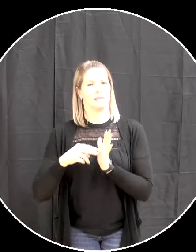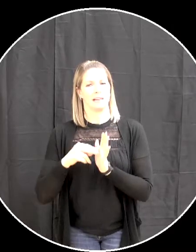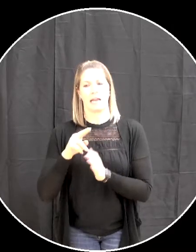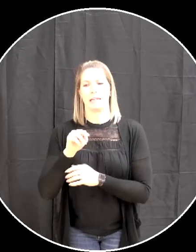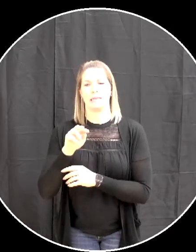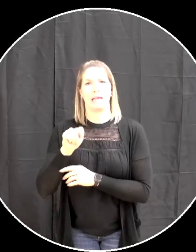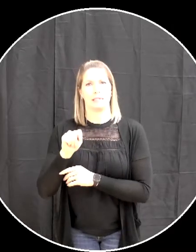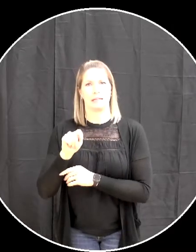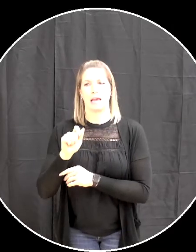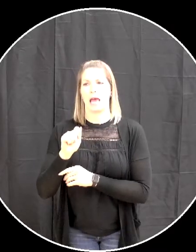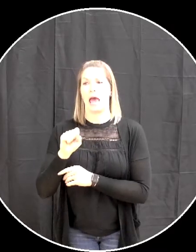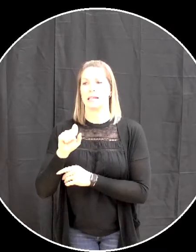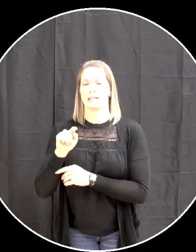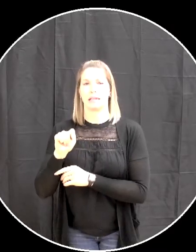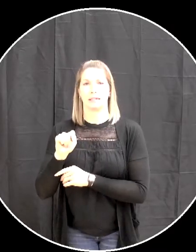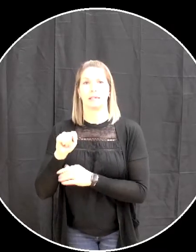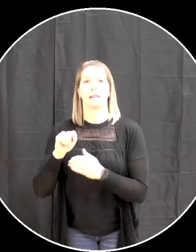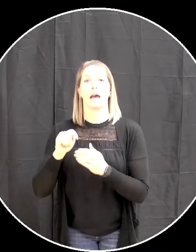impact of